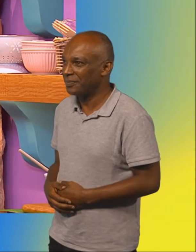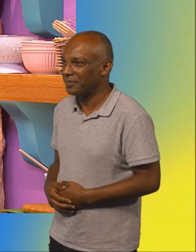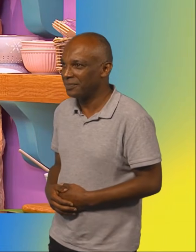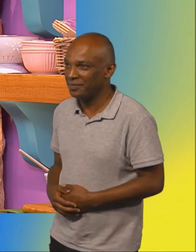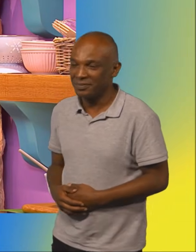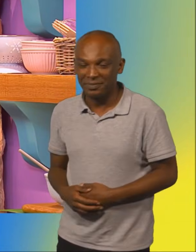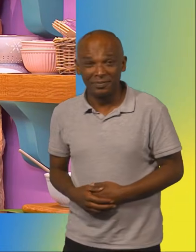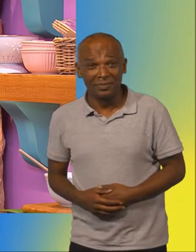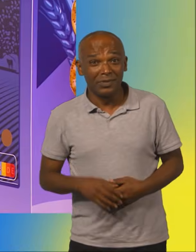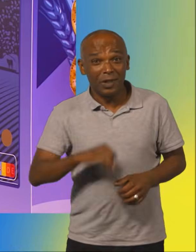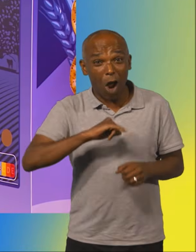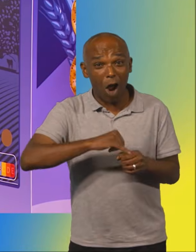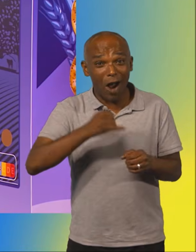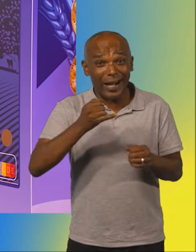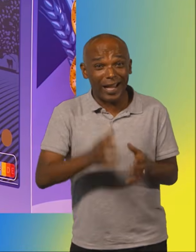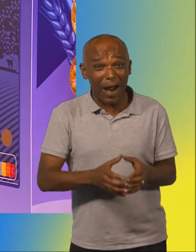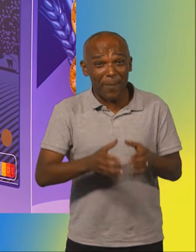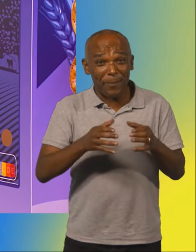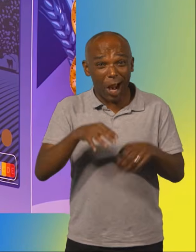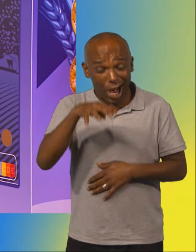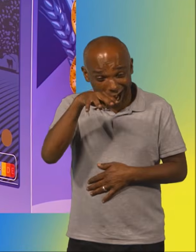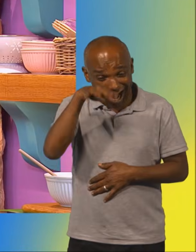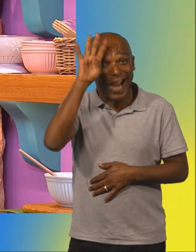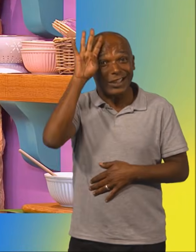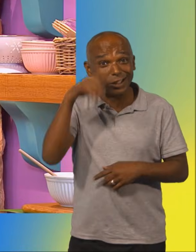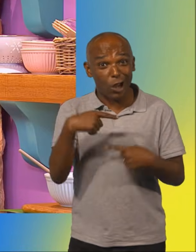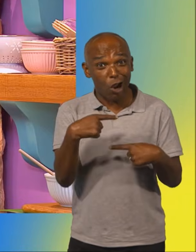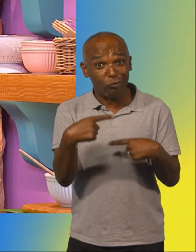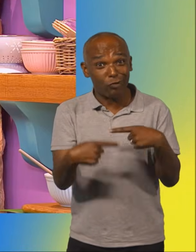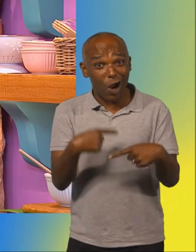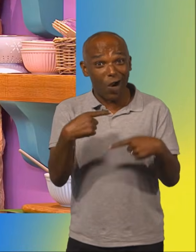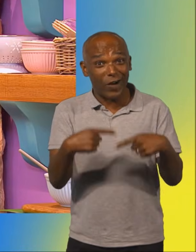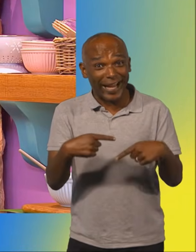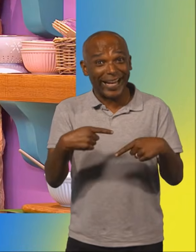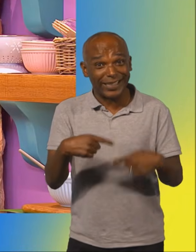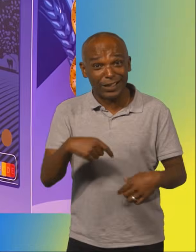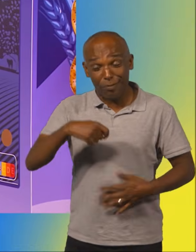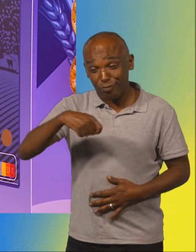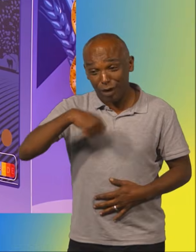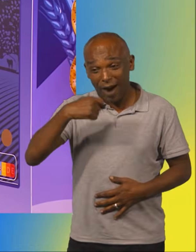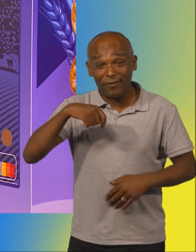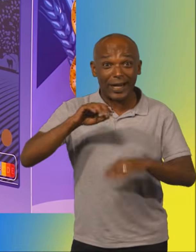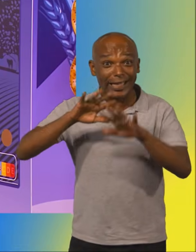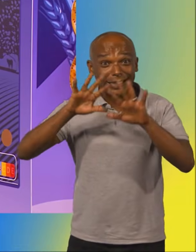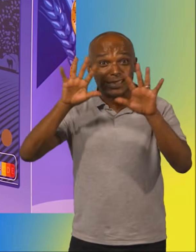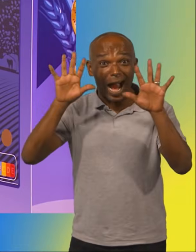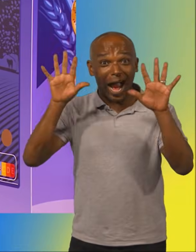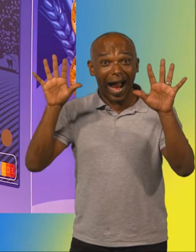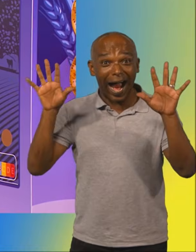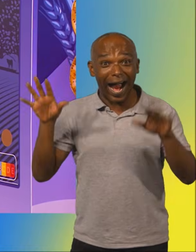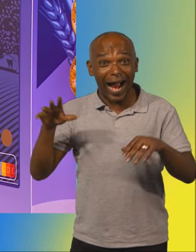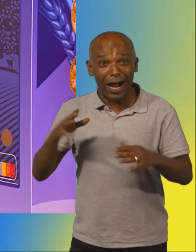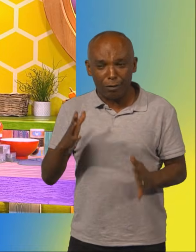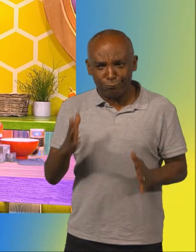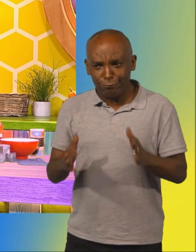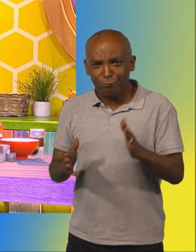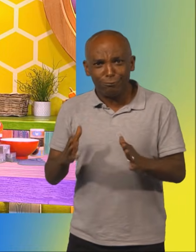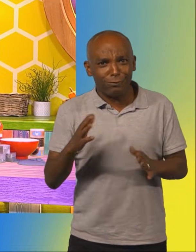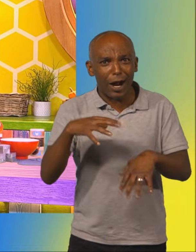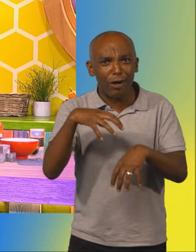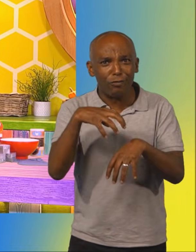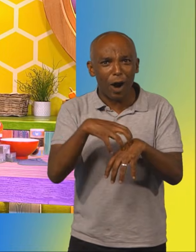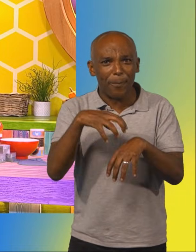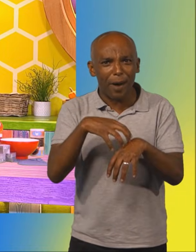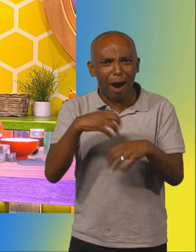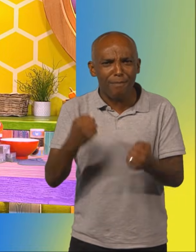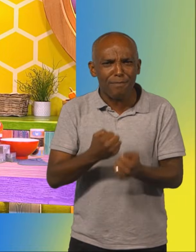Bunny pots and hedgehog rolls, Starry breakfast, guys. robot cake and power shake. And sunflower surprise. We